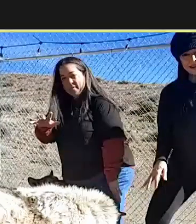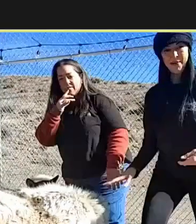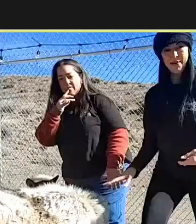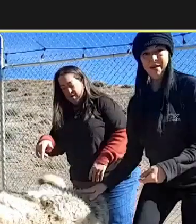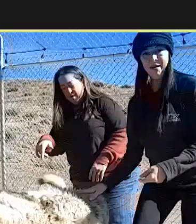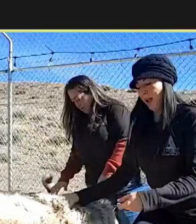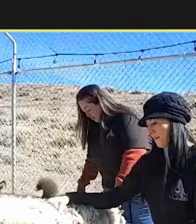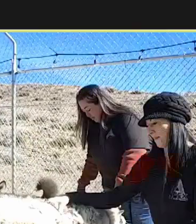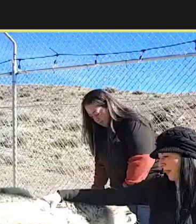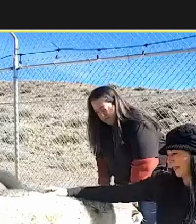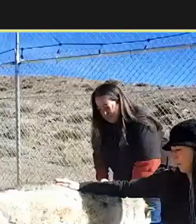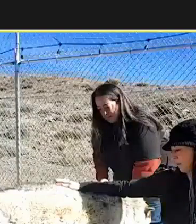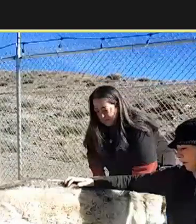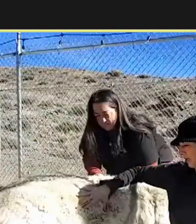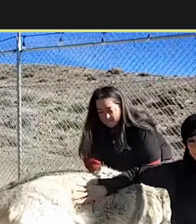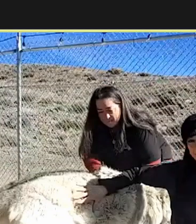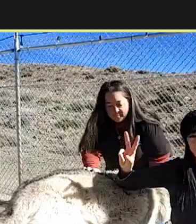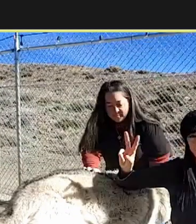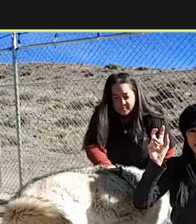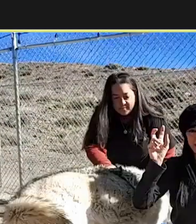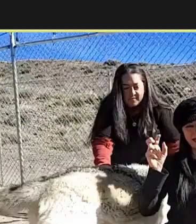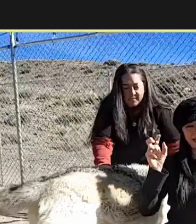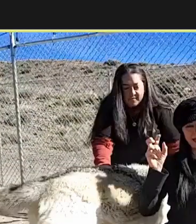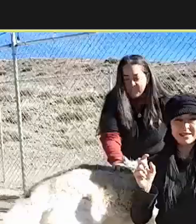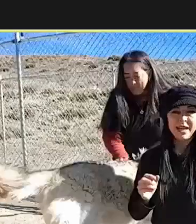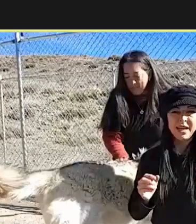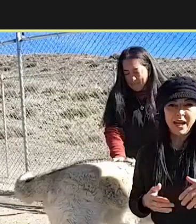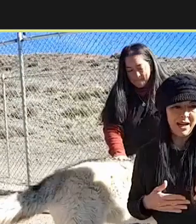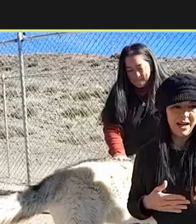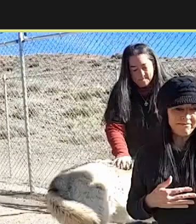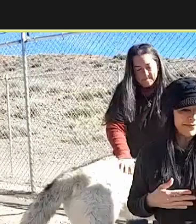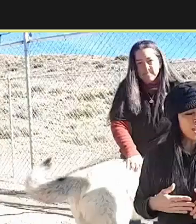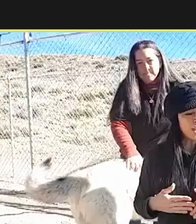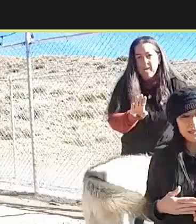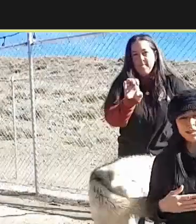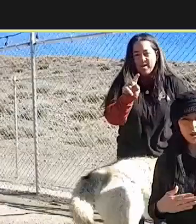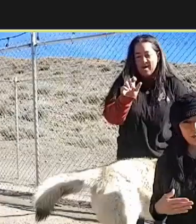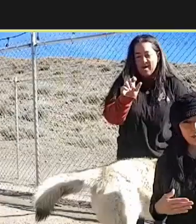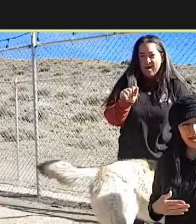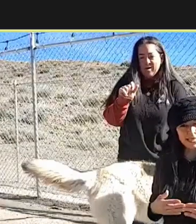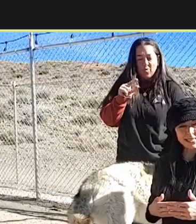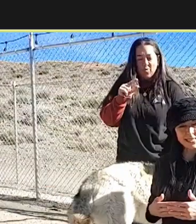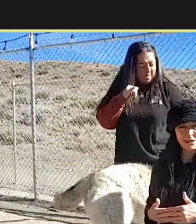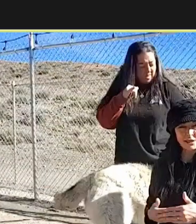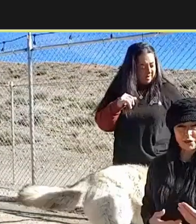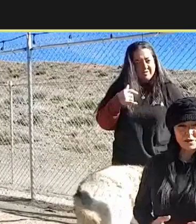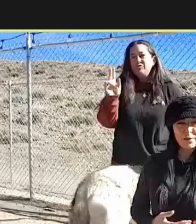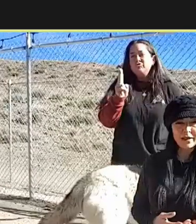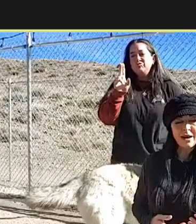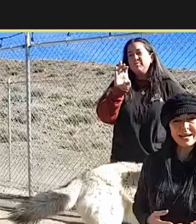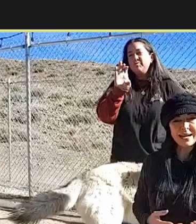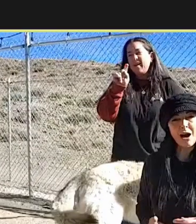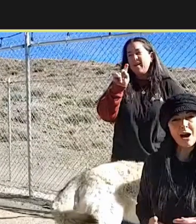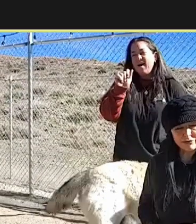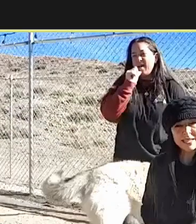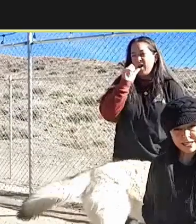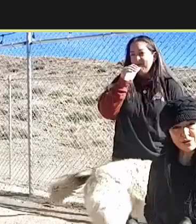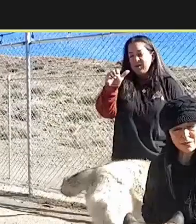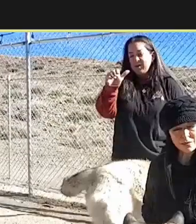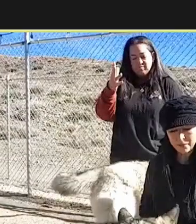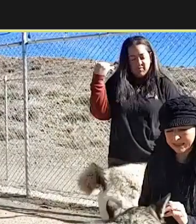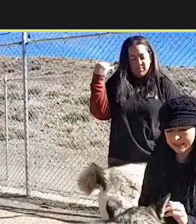And remember how we were talking about the role of the beta, which is, it's a term that is still